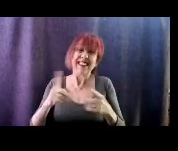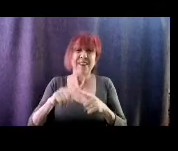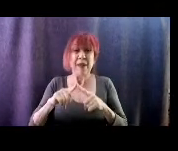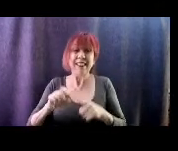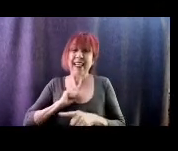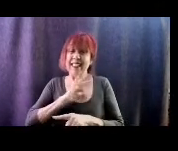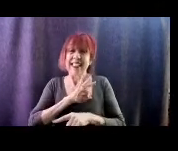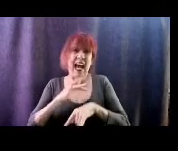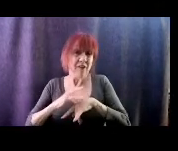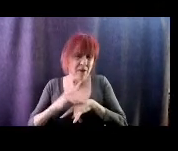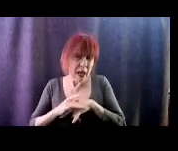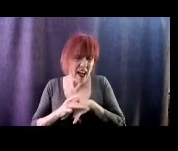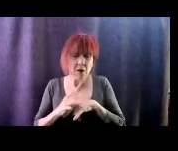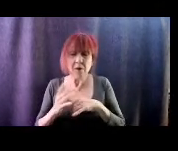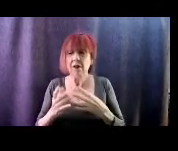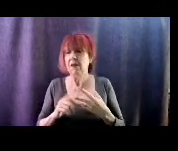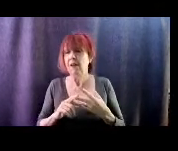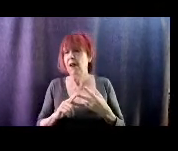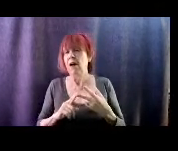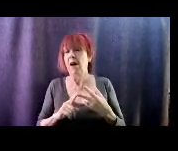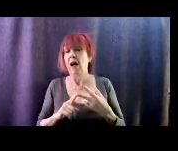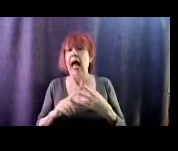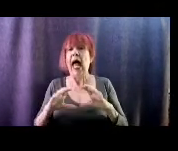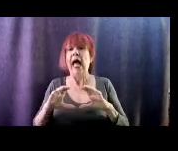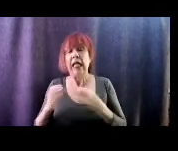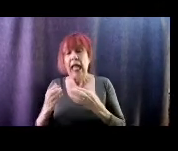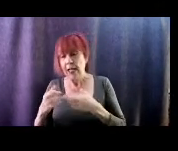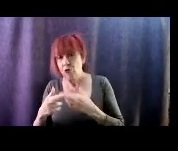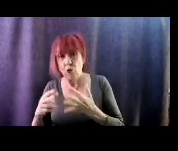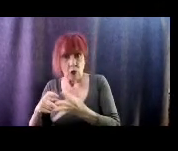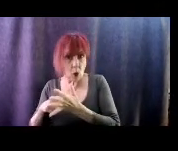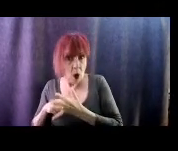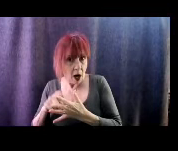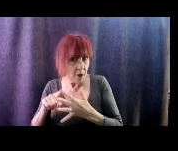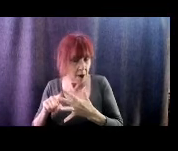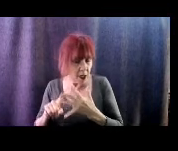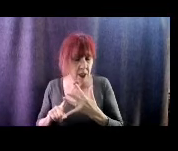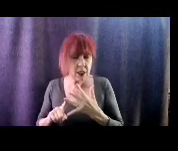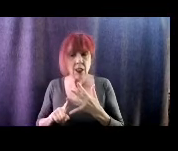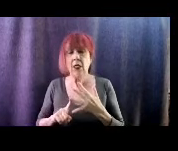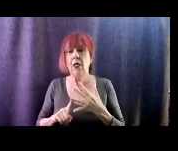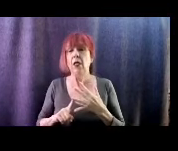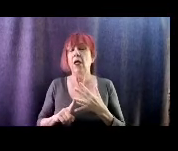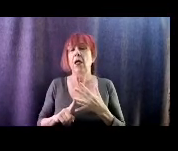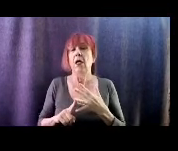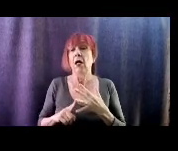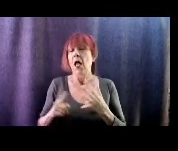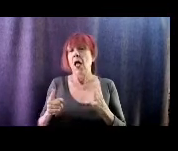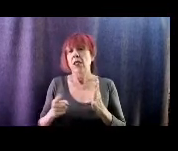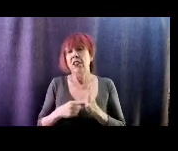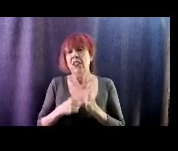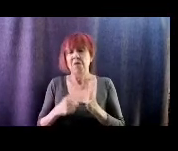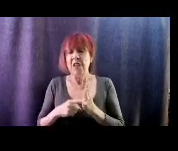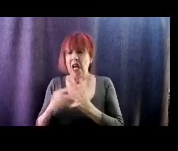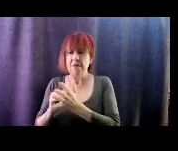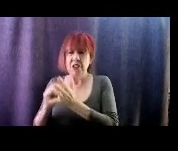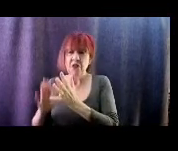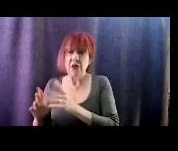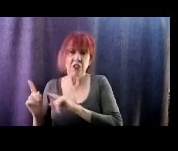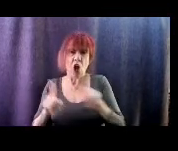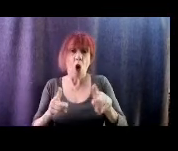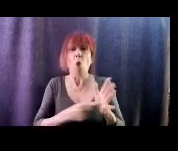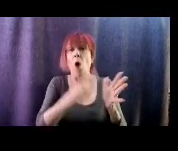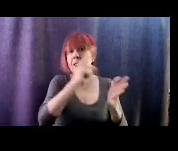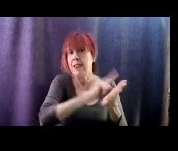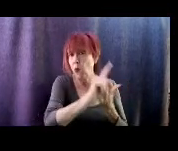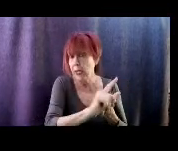and their availability and classroom requirements. Some districts go out as little as once a week. We have found that